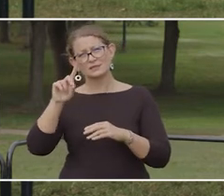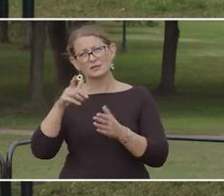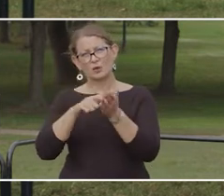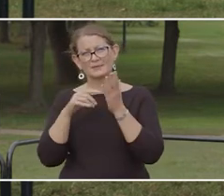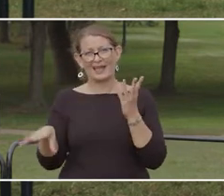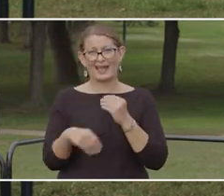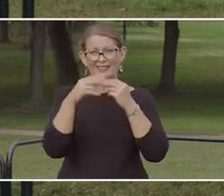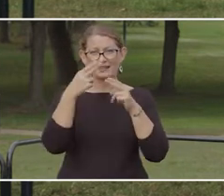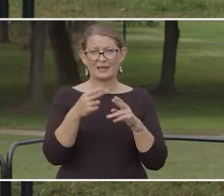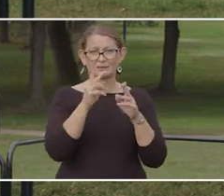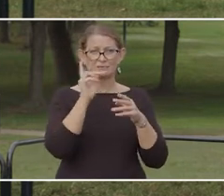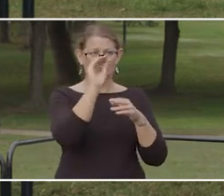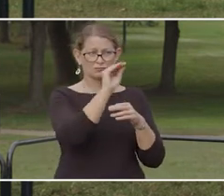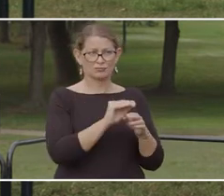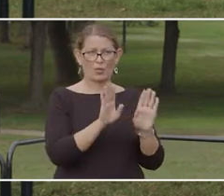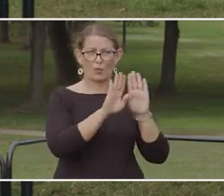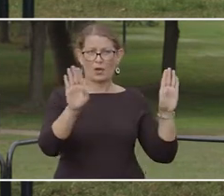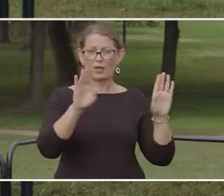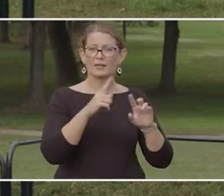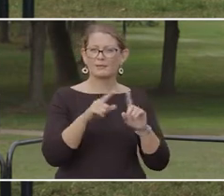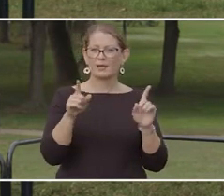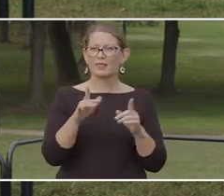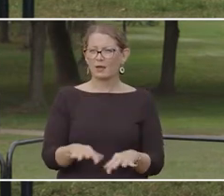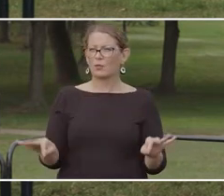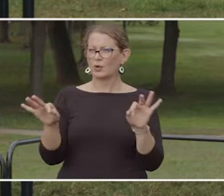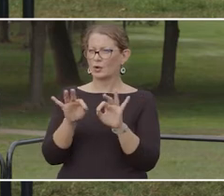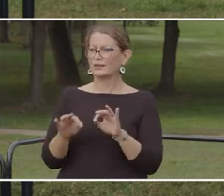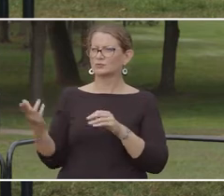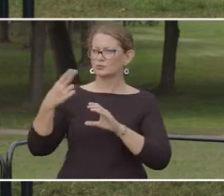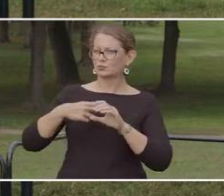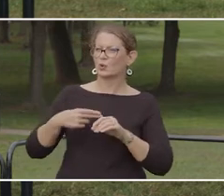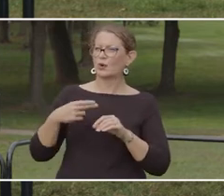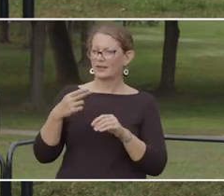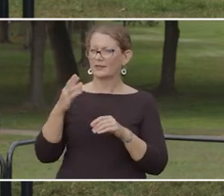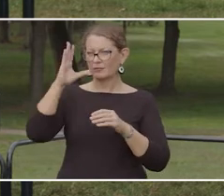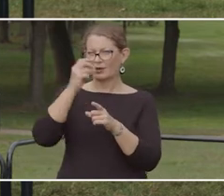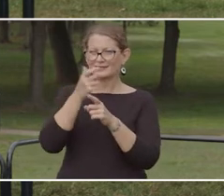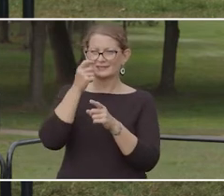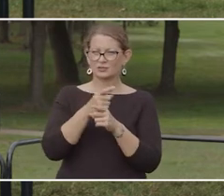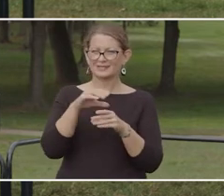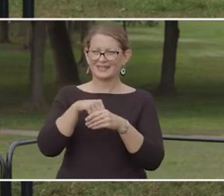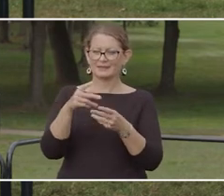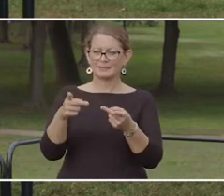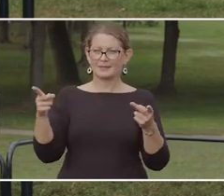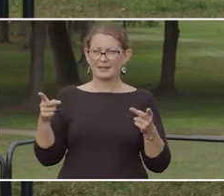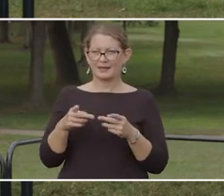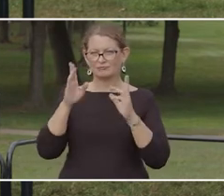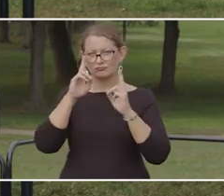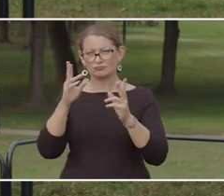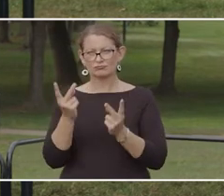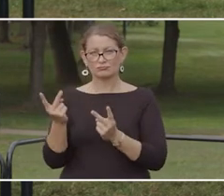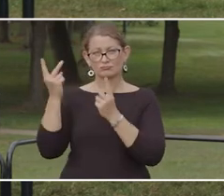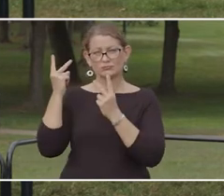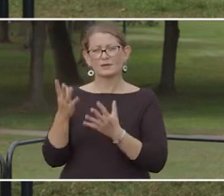wall, they certainly are worthy of joining their brothers and sisters in this place of honor and remembrance.